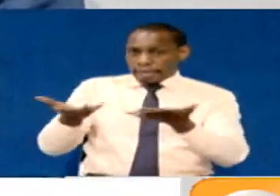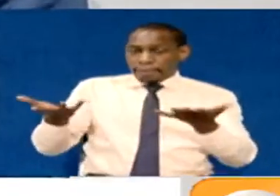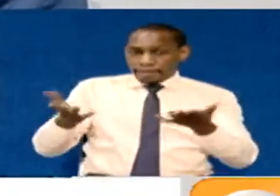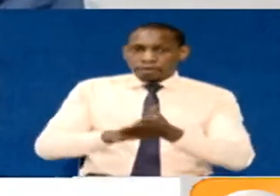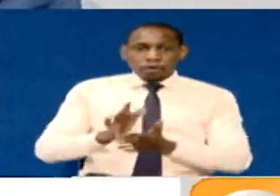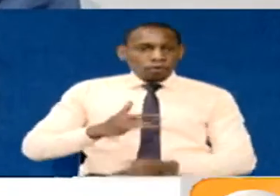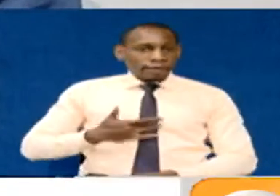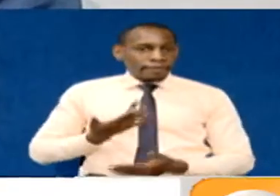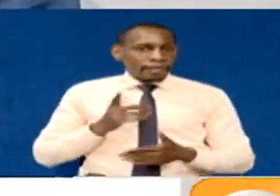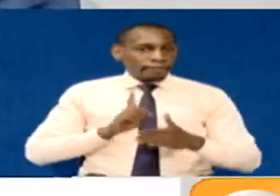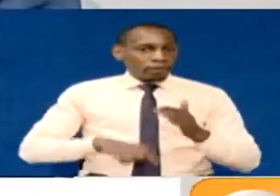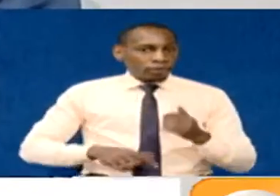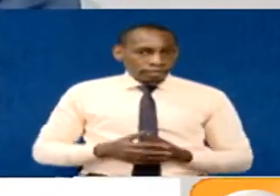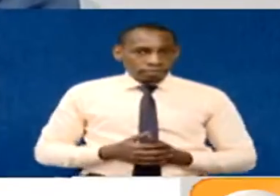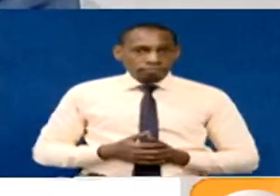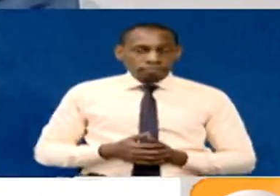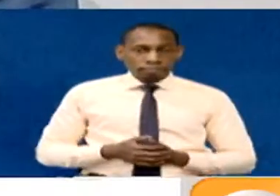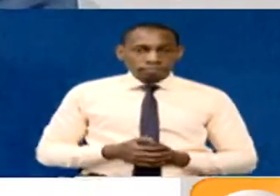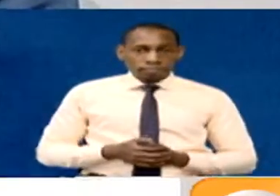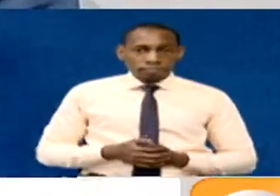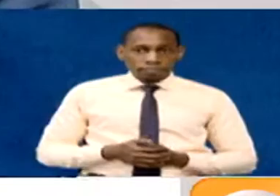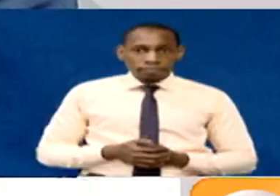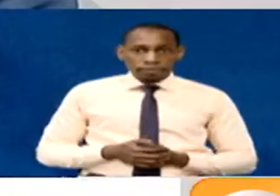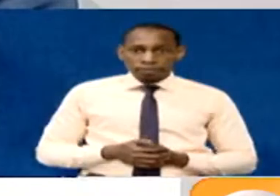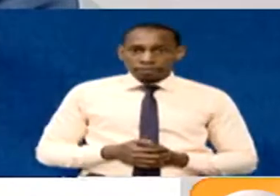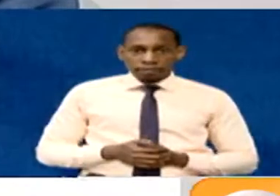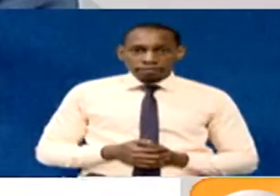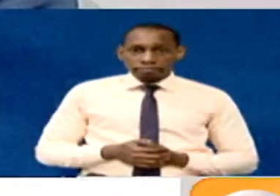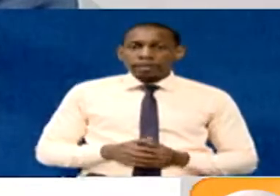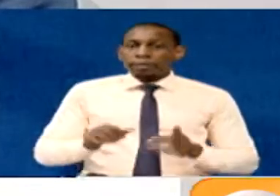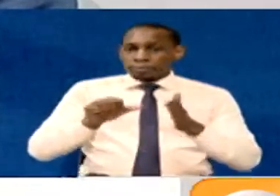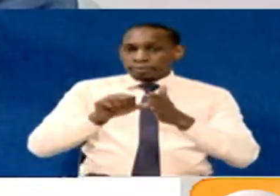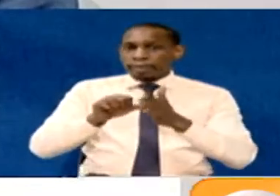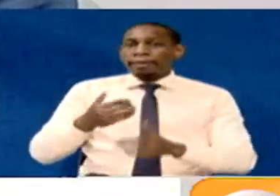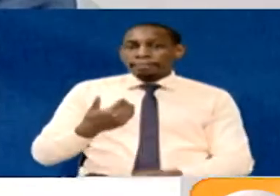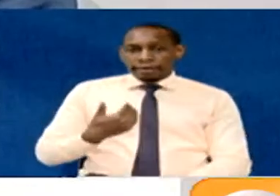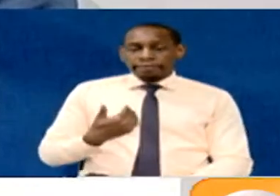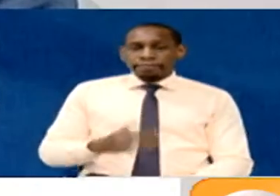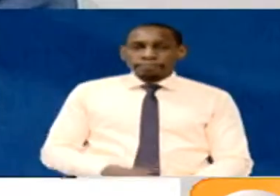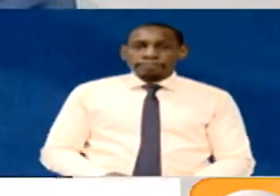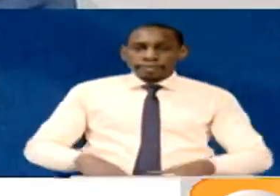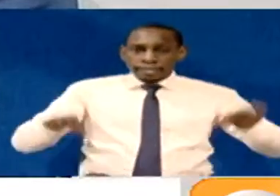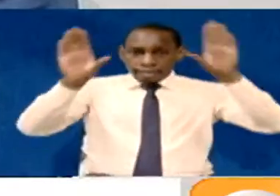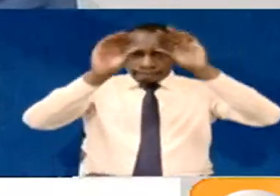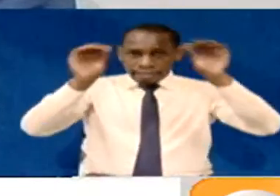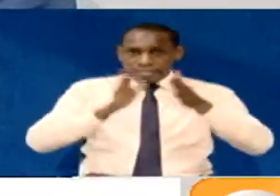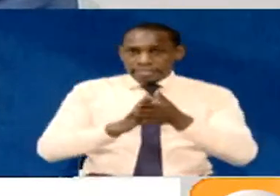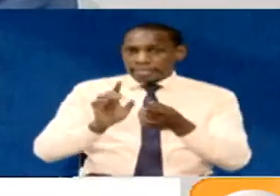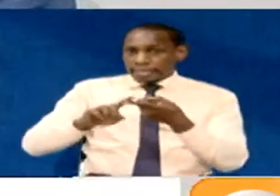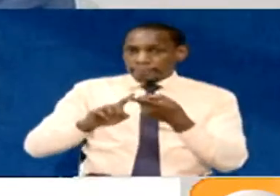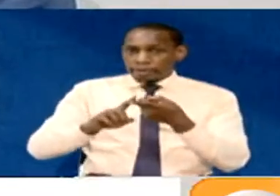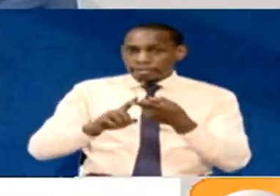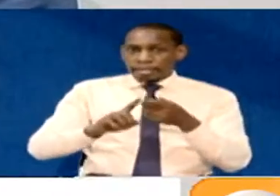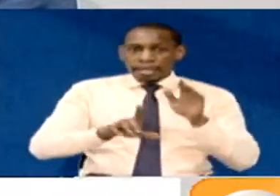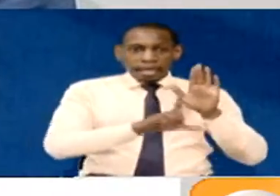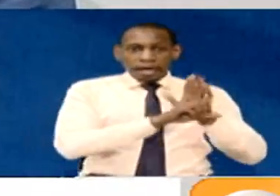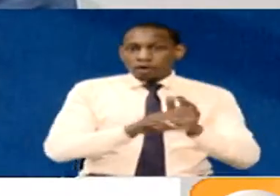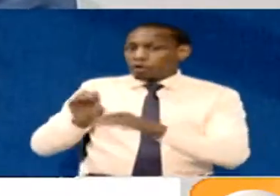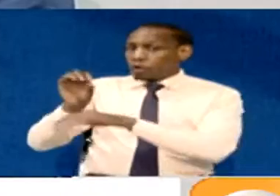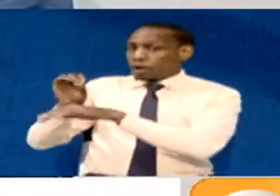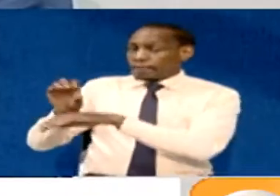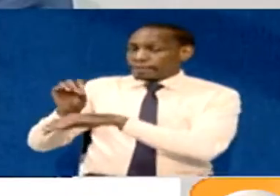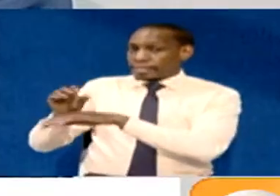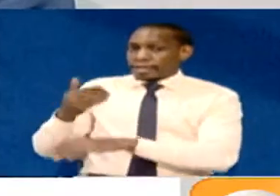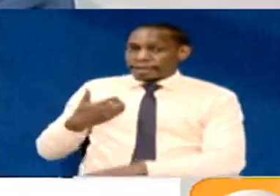get the sense that there's something that's not working for the president in terms of either the kind of legal advice he's getting